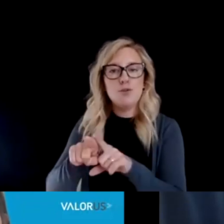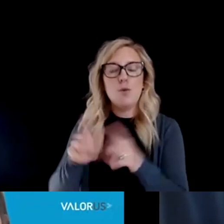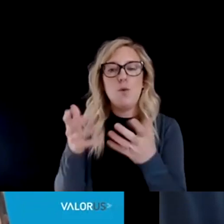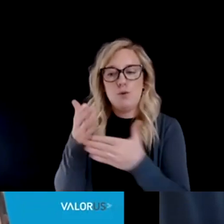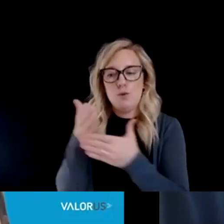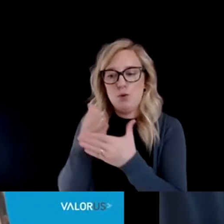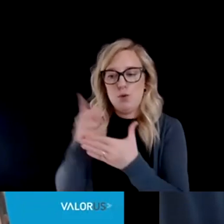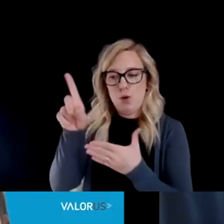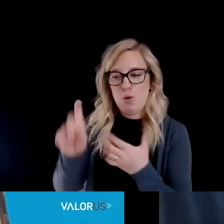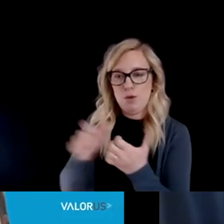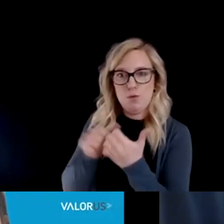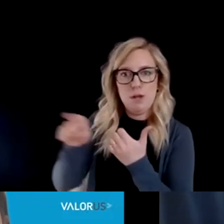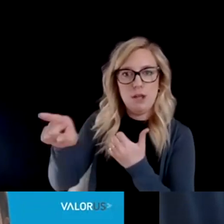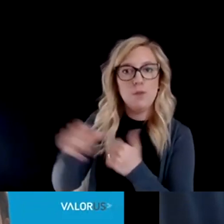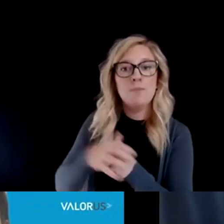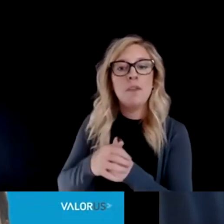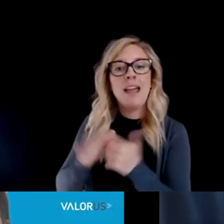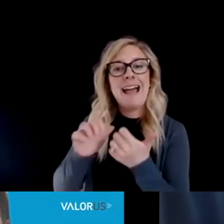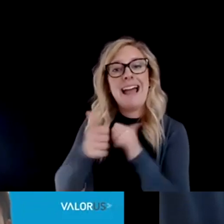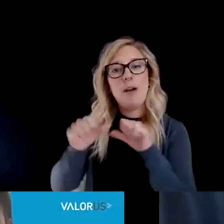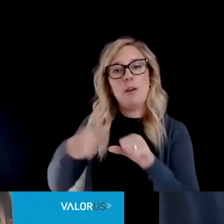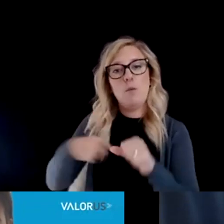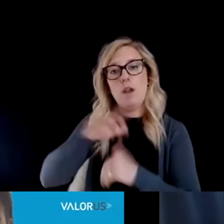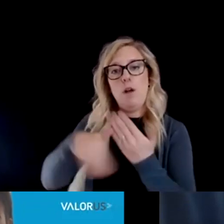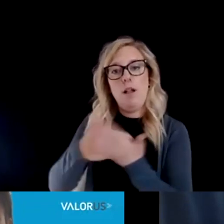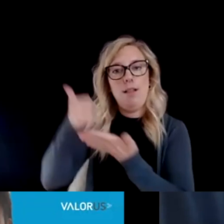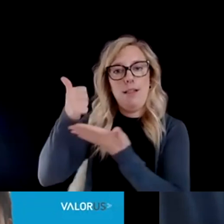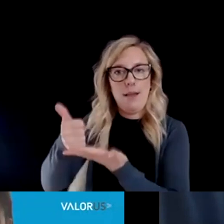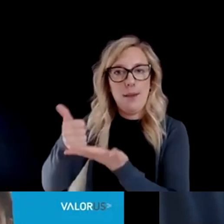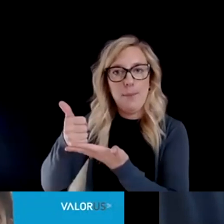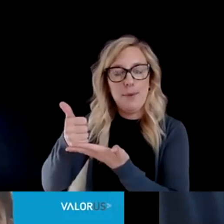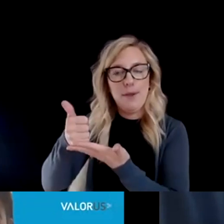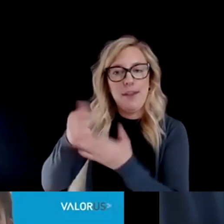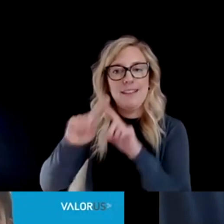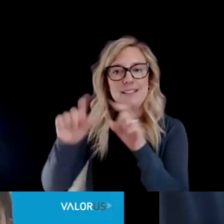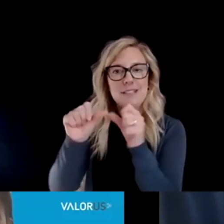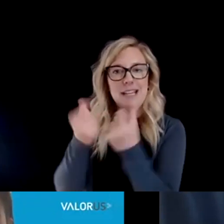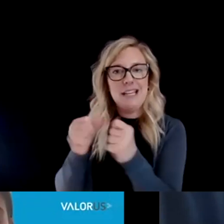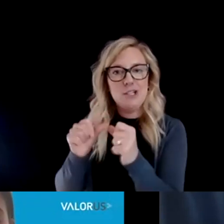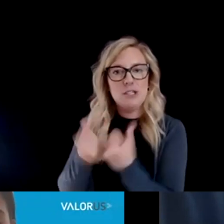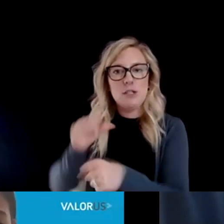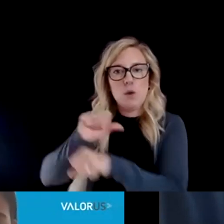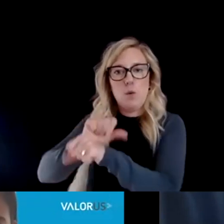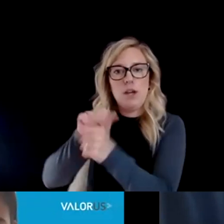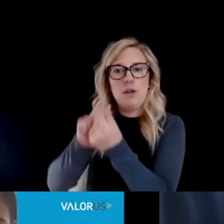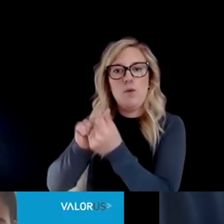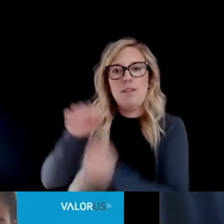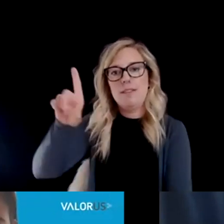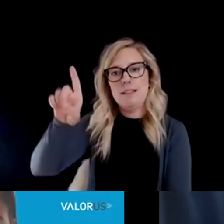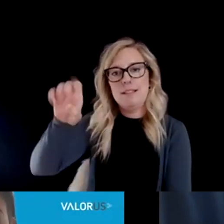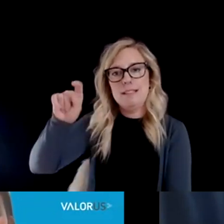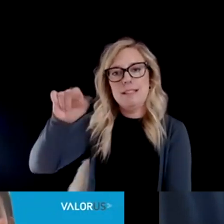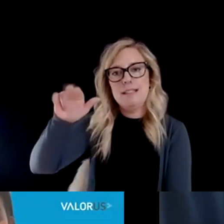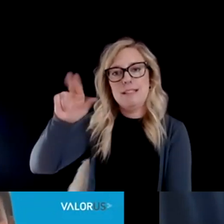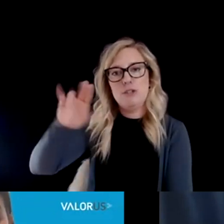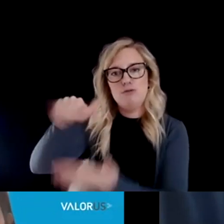you is, how can we all help the entities that are working with the detention centers that are holding these